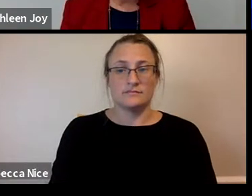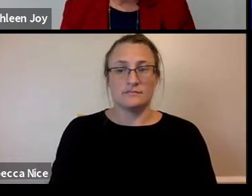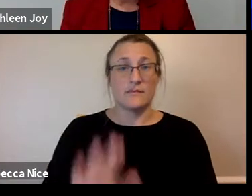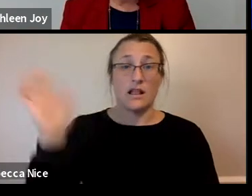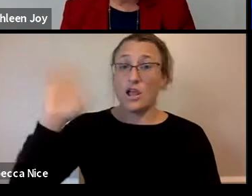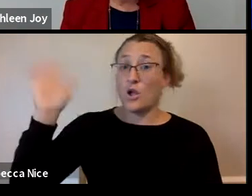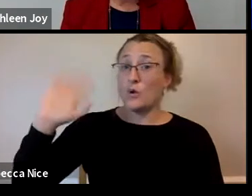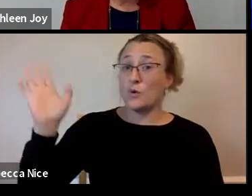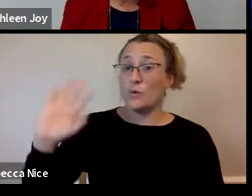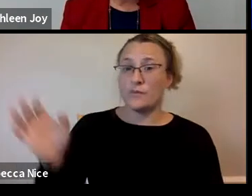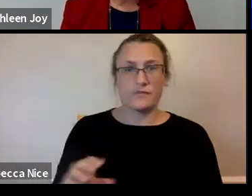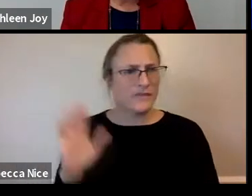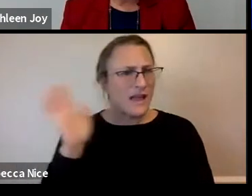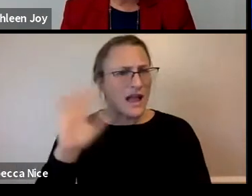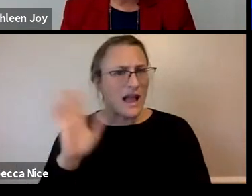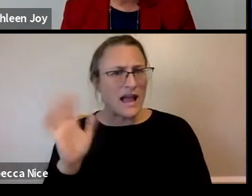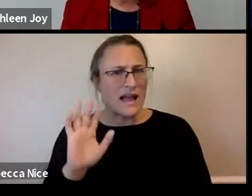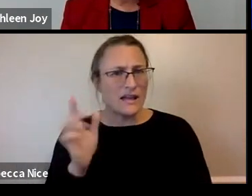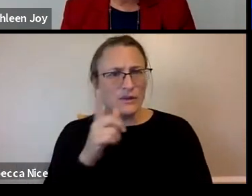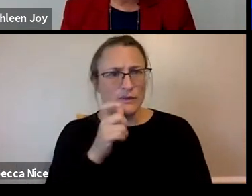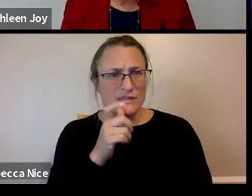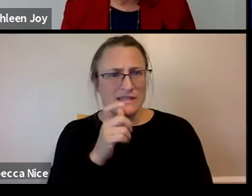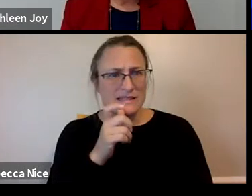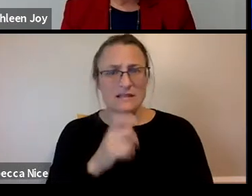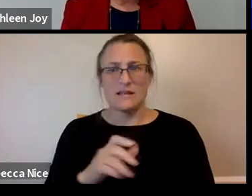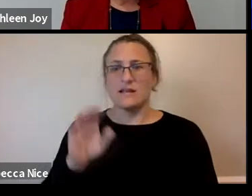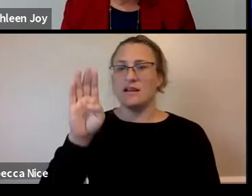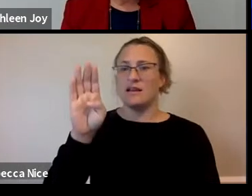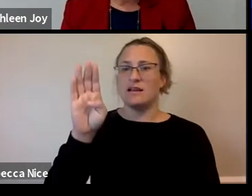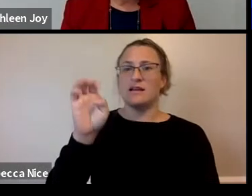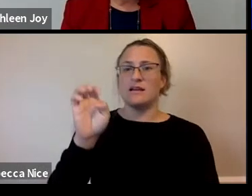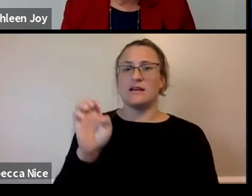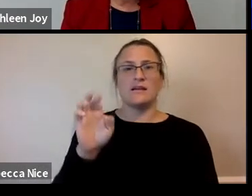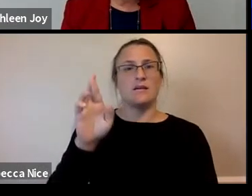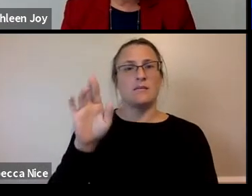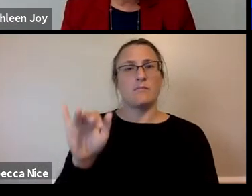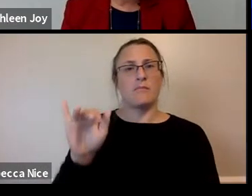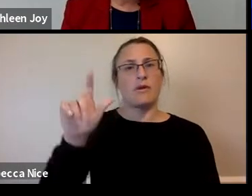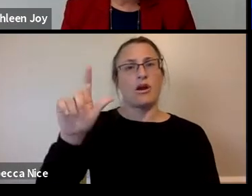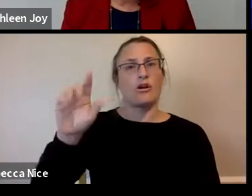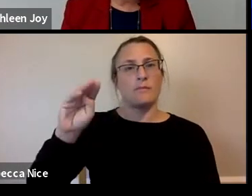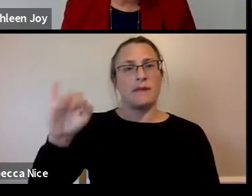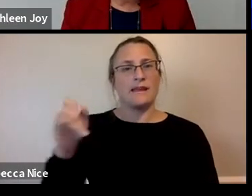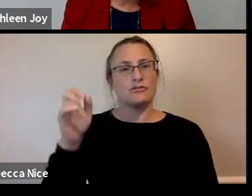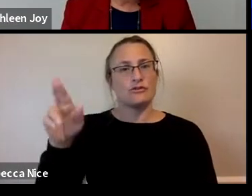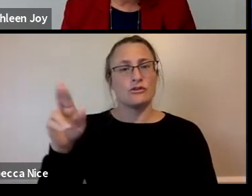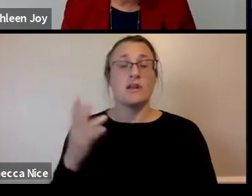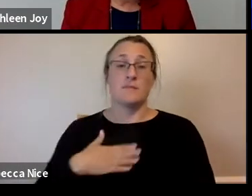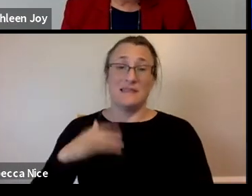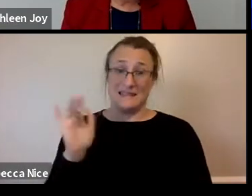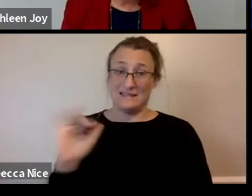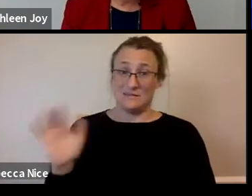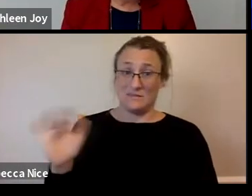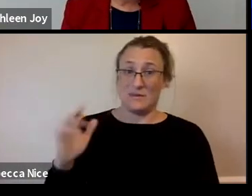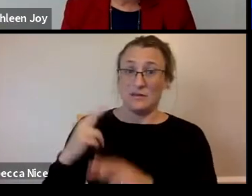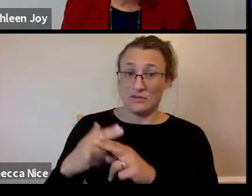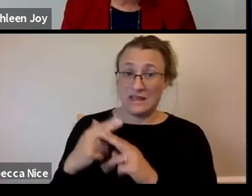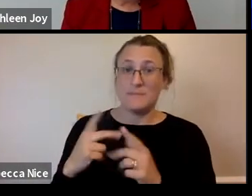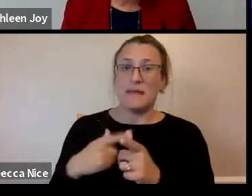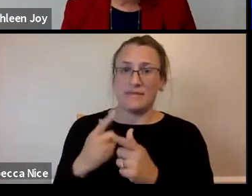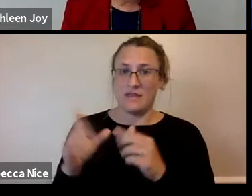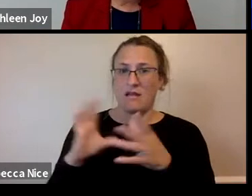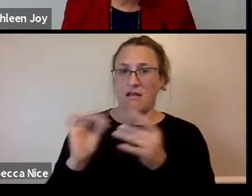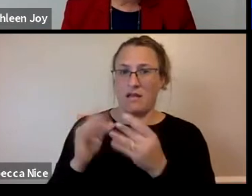Hello? Hello, who is Hello? it? This is Beryl Major. Please spell your name for the stenographer and then we'll have your